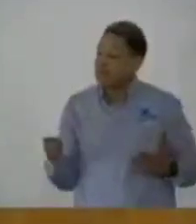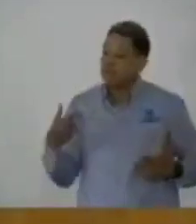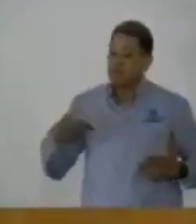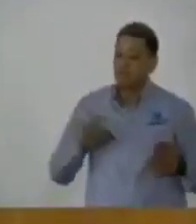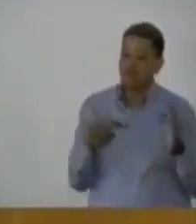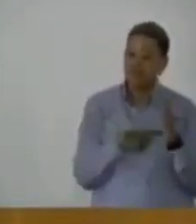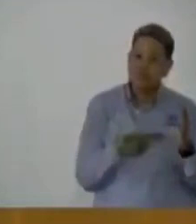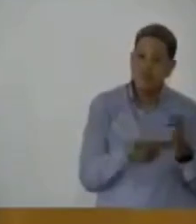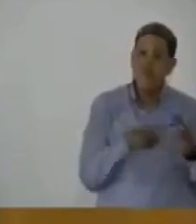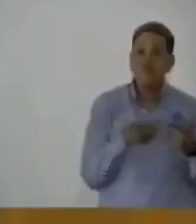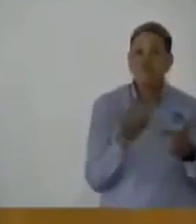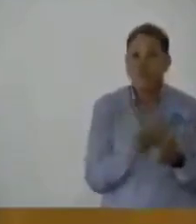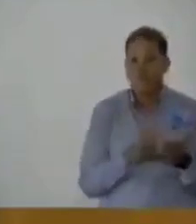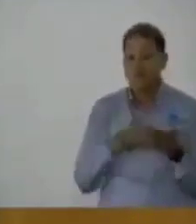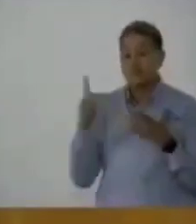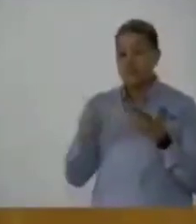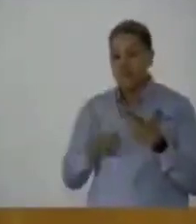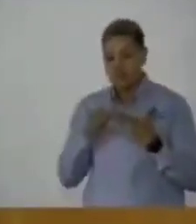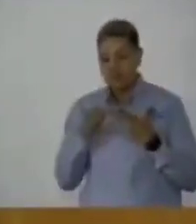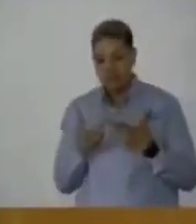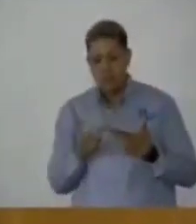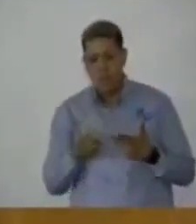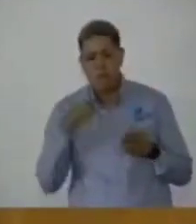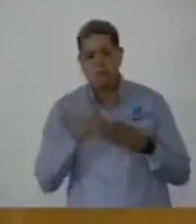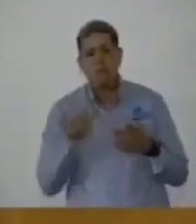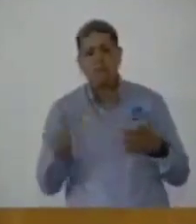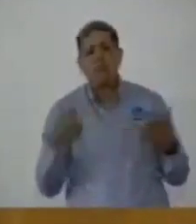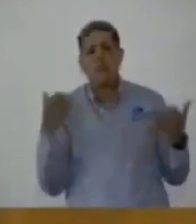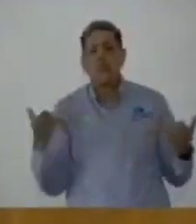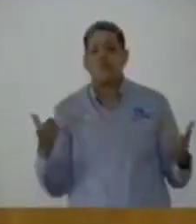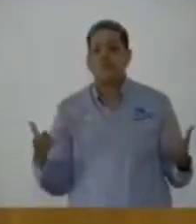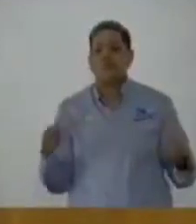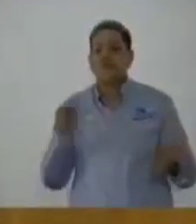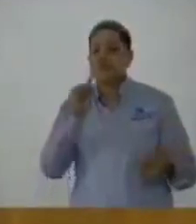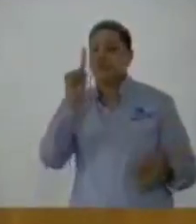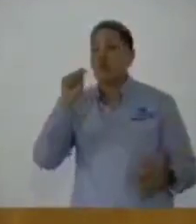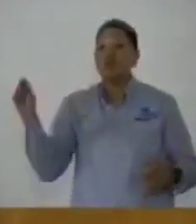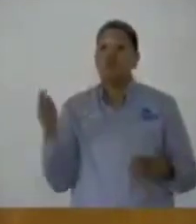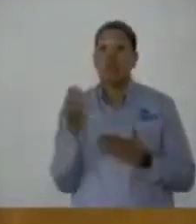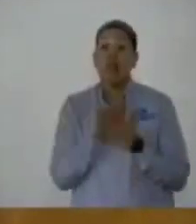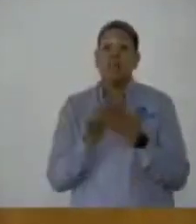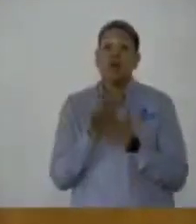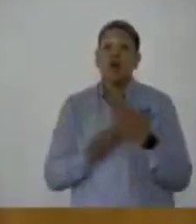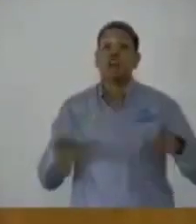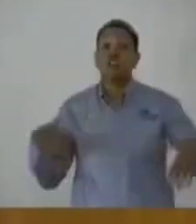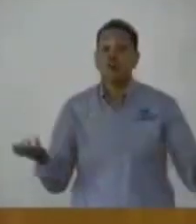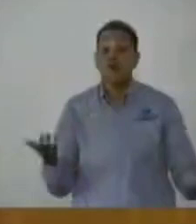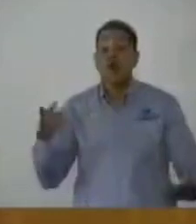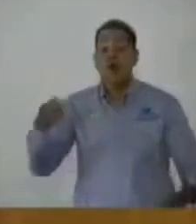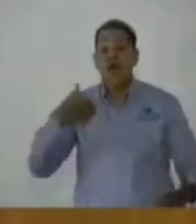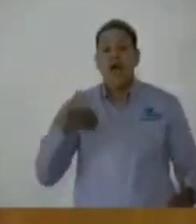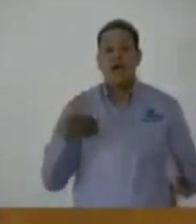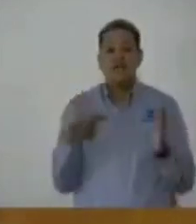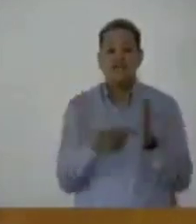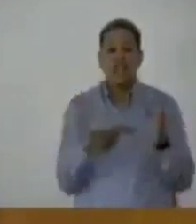the debt, the wages, the programs. Within this current $1 trillion budget is the